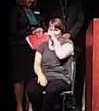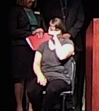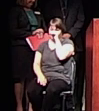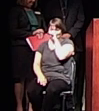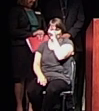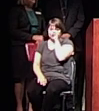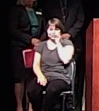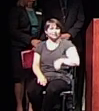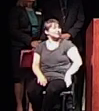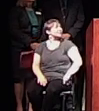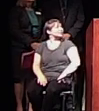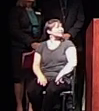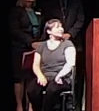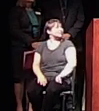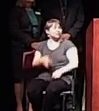she only